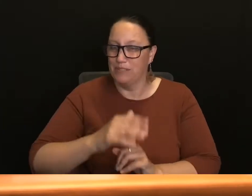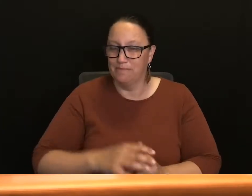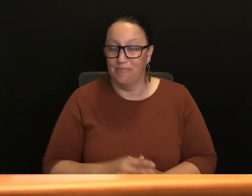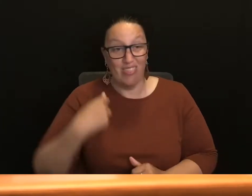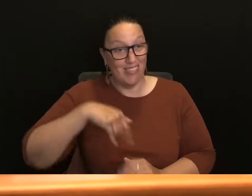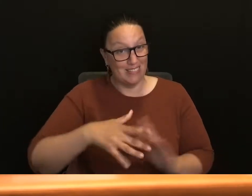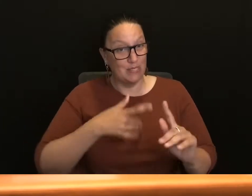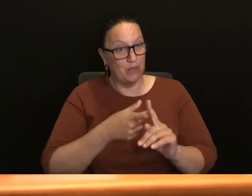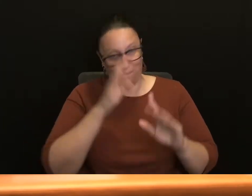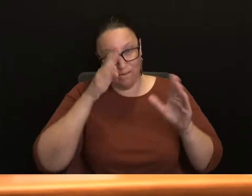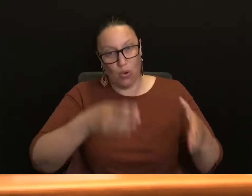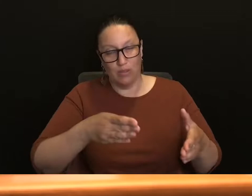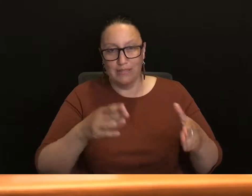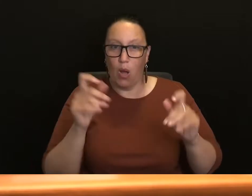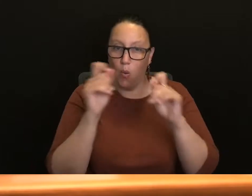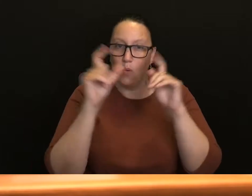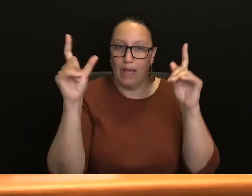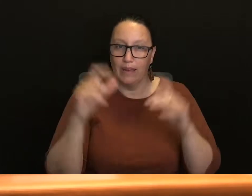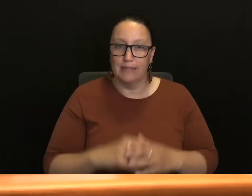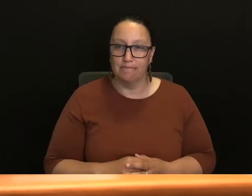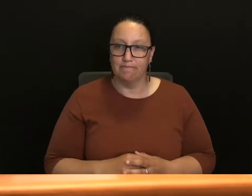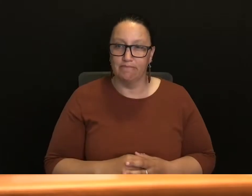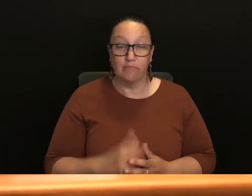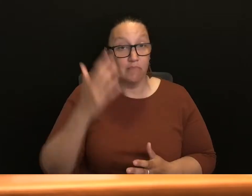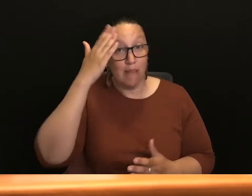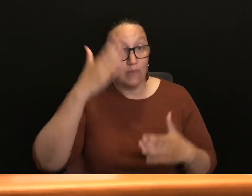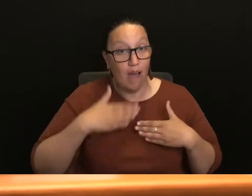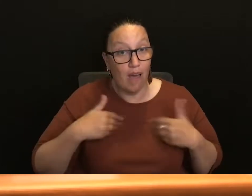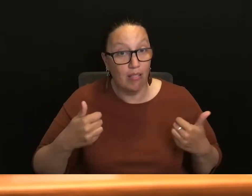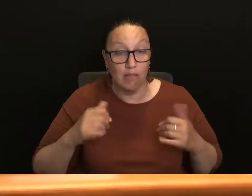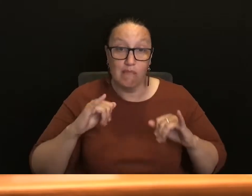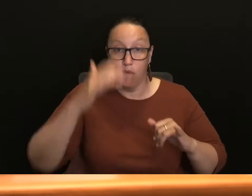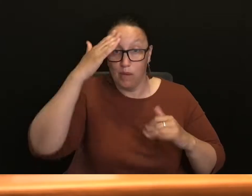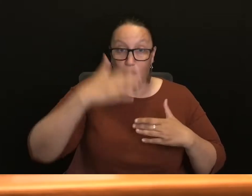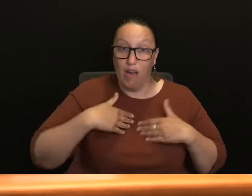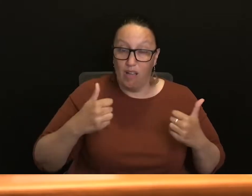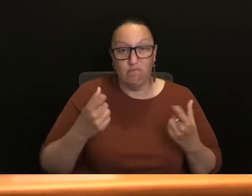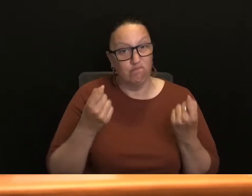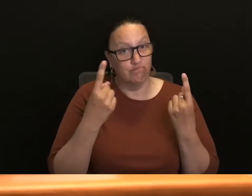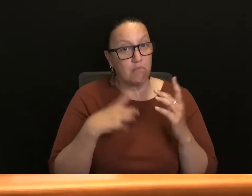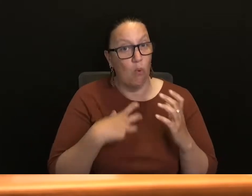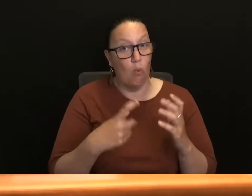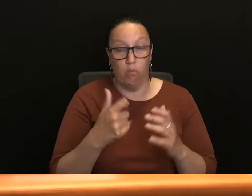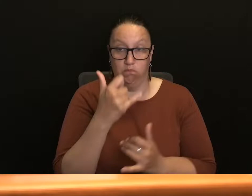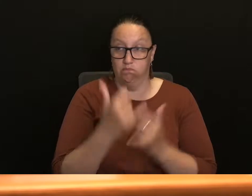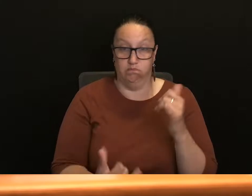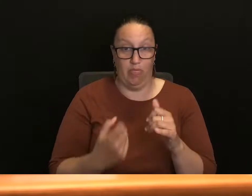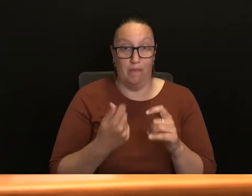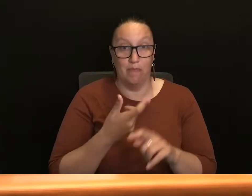awareness. We're probably more aware of our mental health and ill health than ever. The perfect storm of